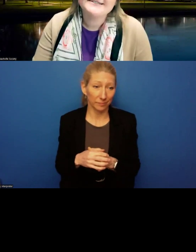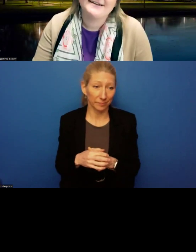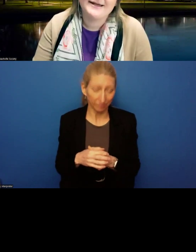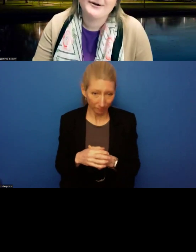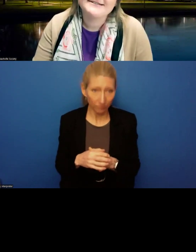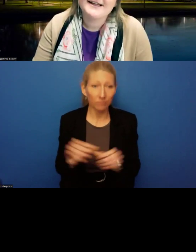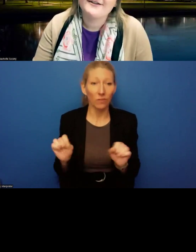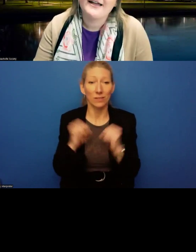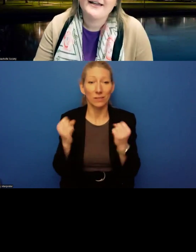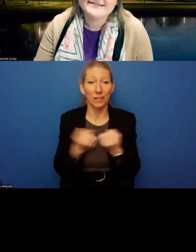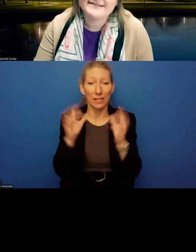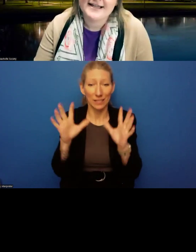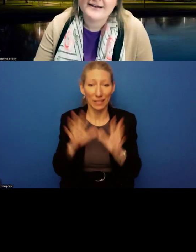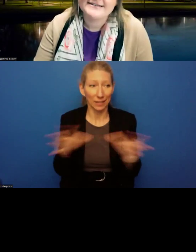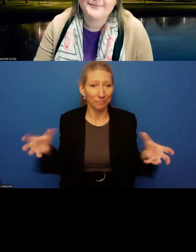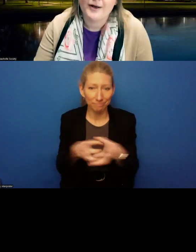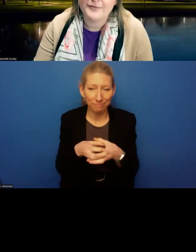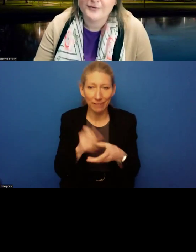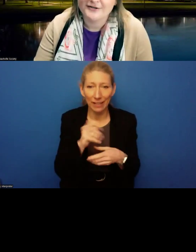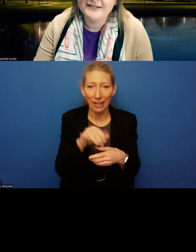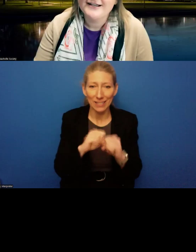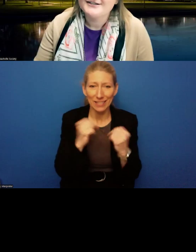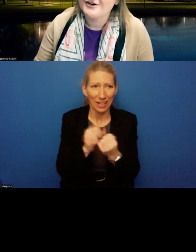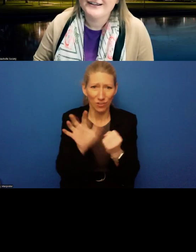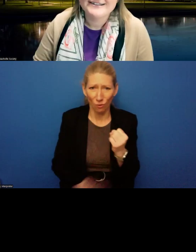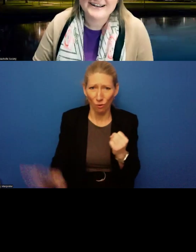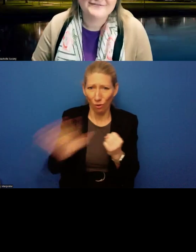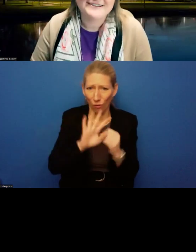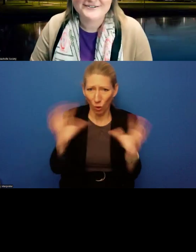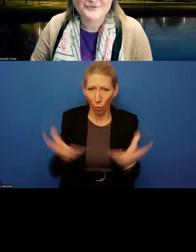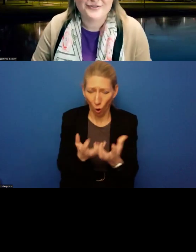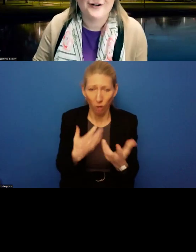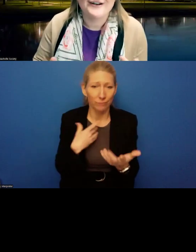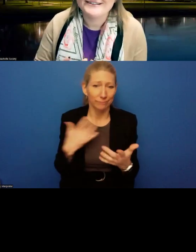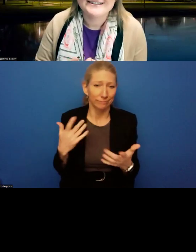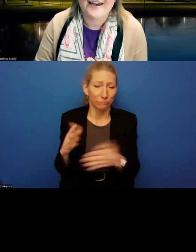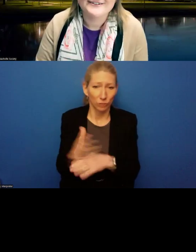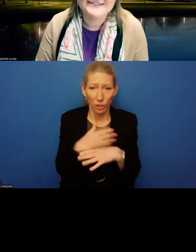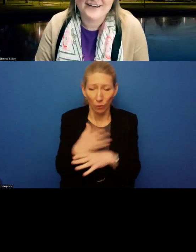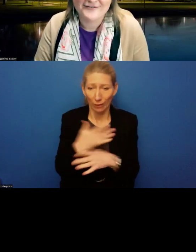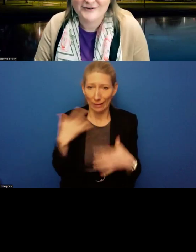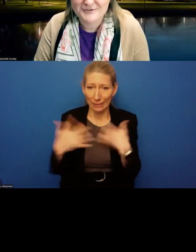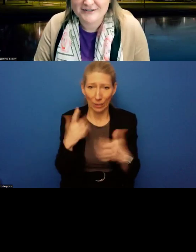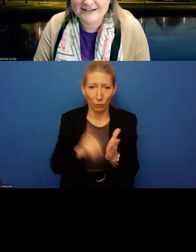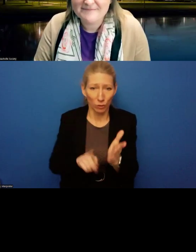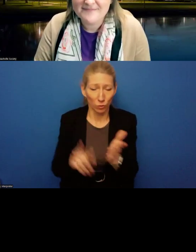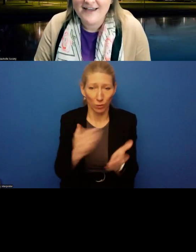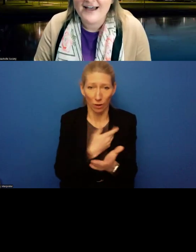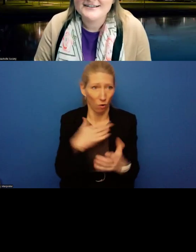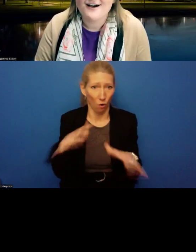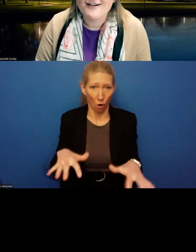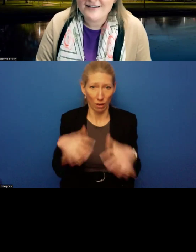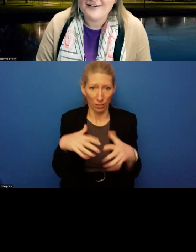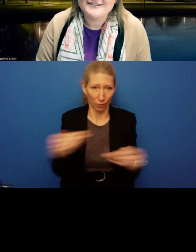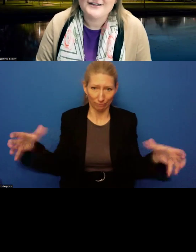Society Sunday brings together AIA societies from around the world, sharing exciting research with our audience gathered together virtually.